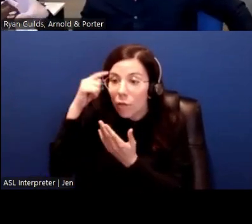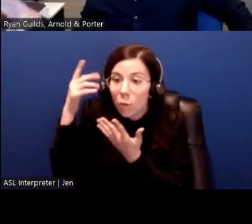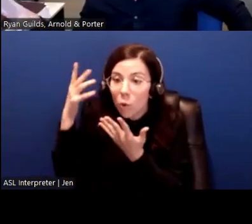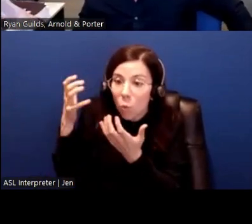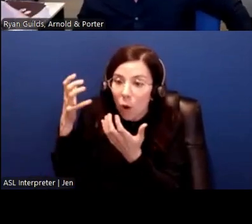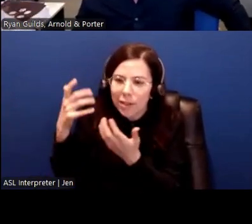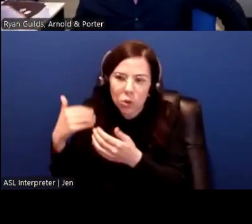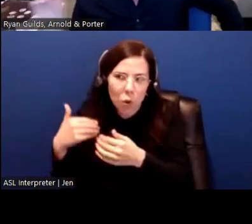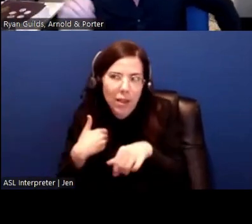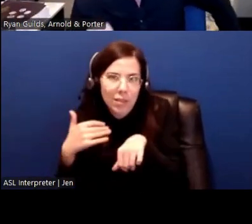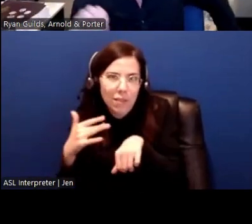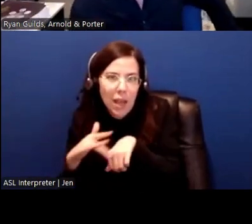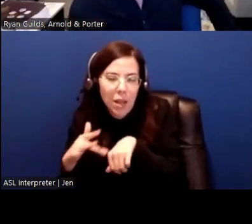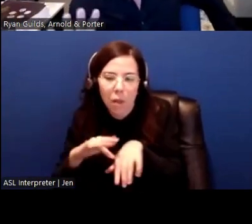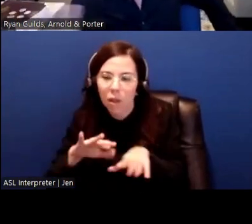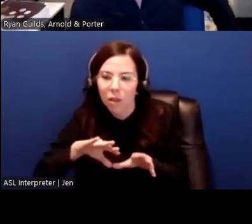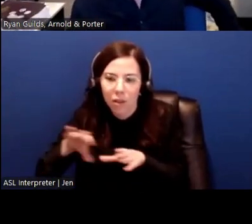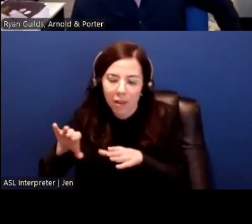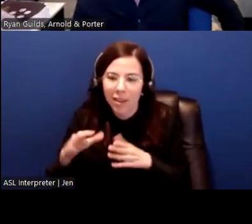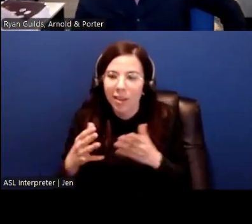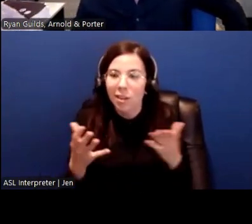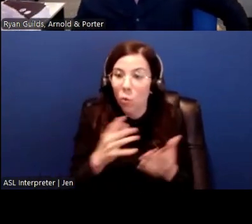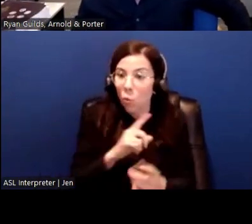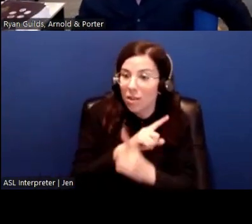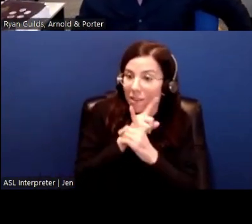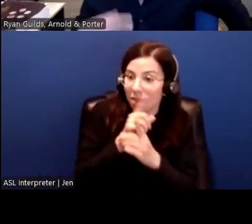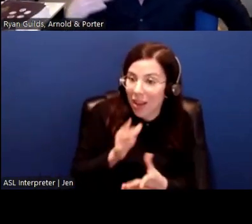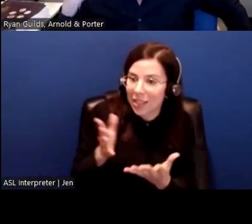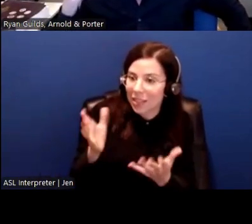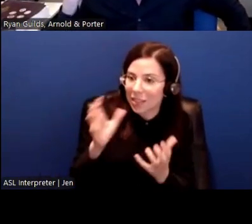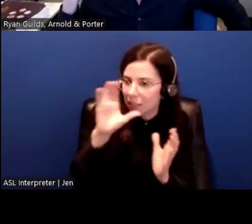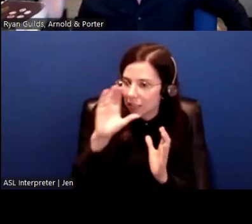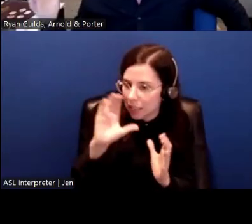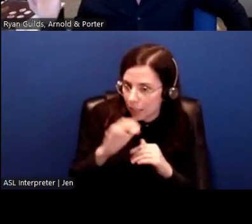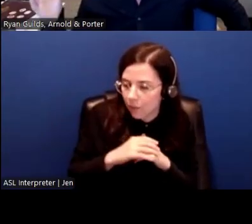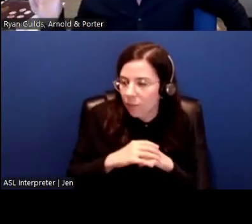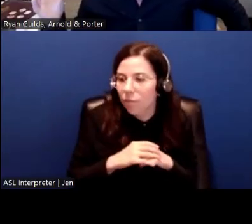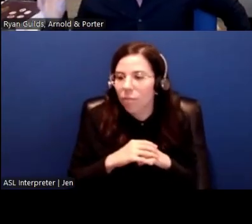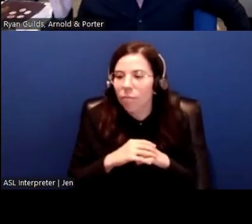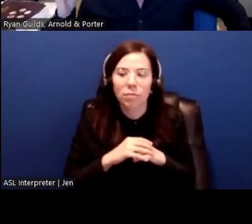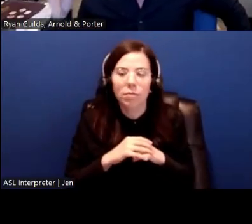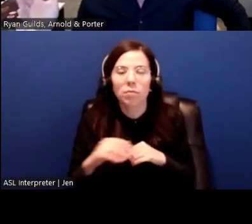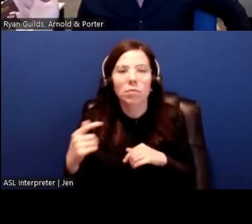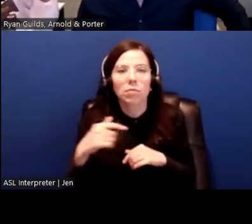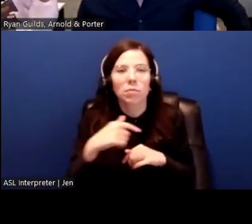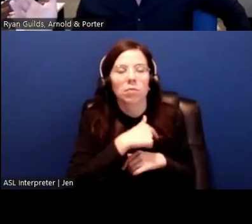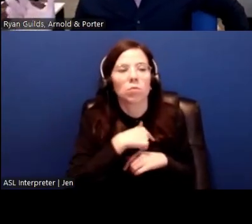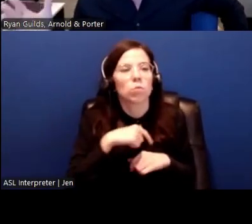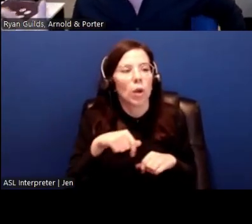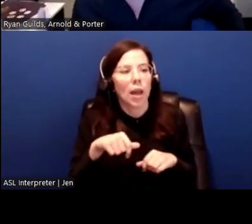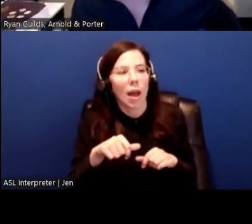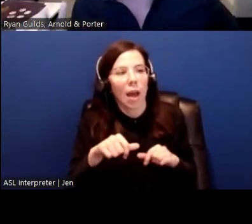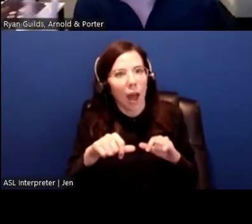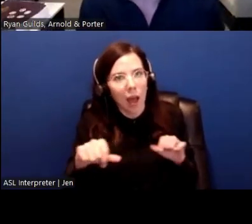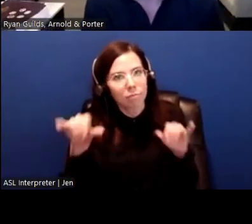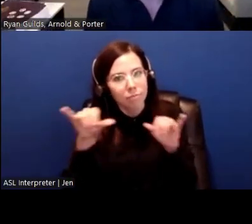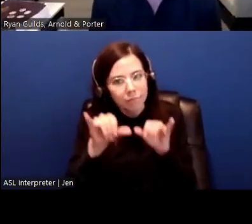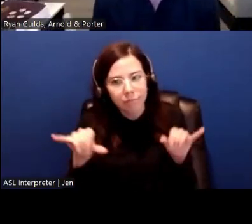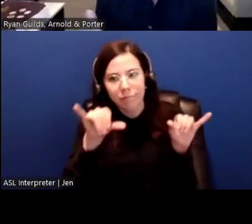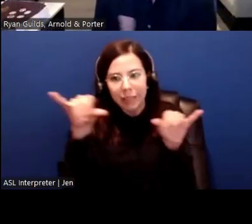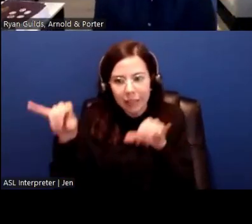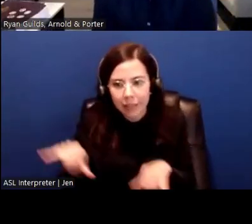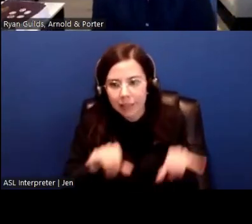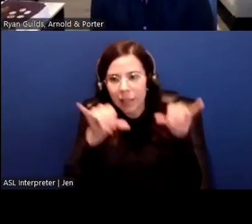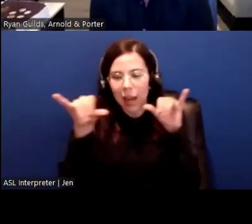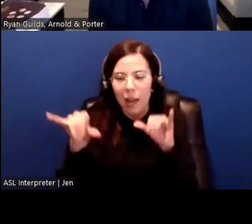in its possession, but also what the defense is seeking. So there's a set of routine disclosures that occur as part of the